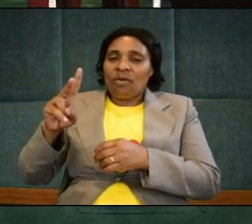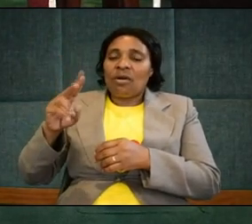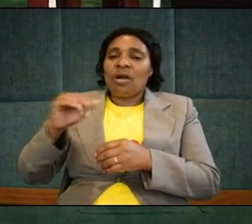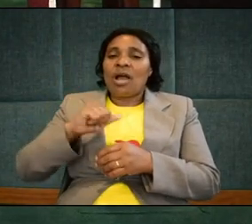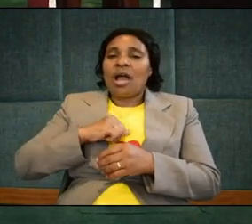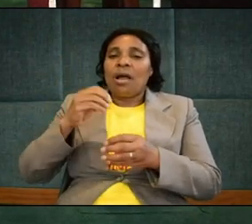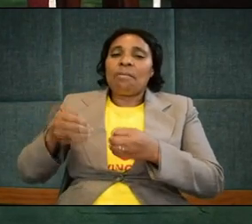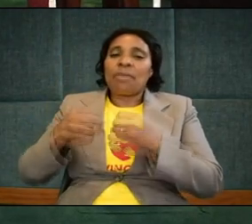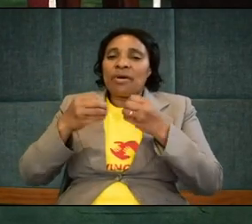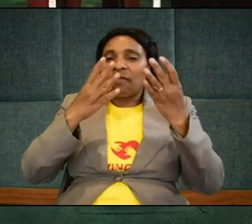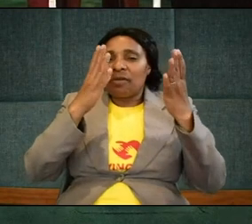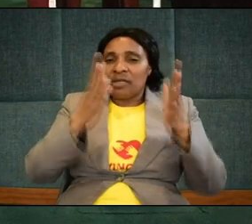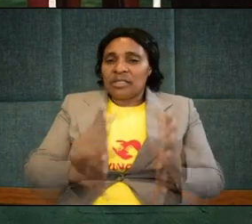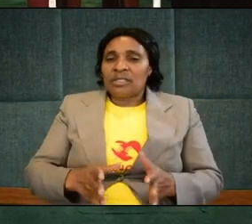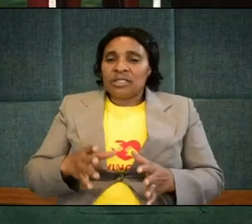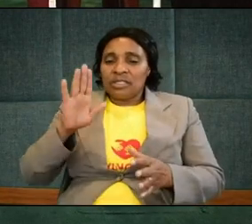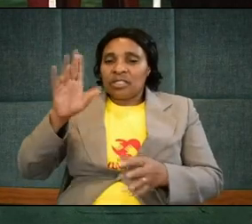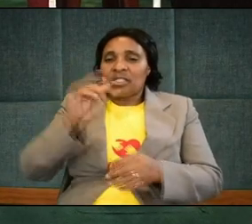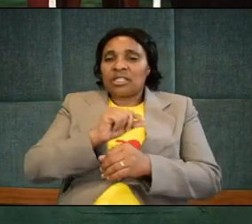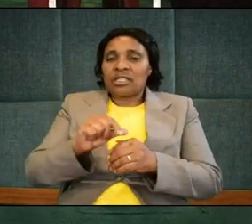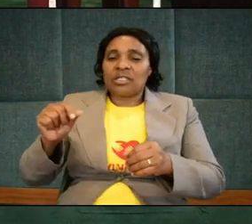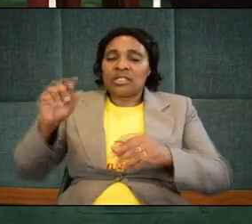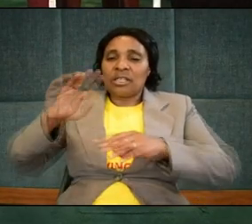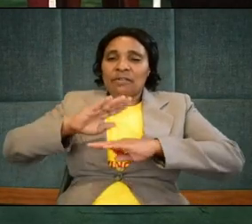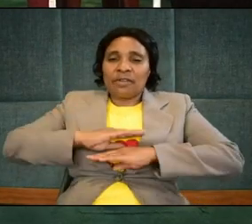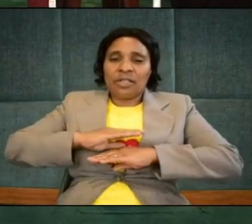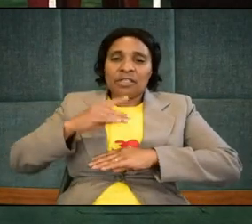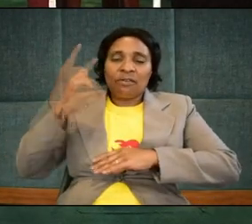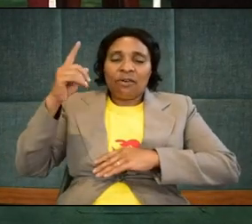my provider, his grace is sufficient